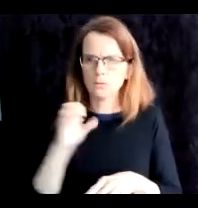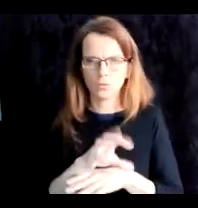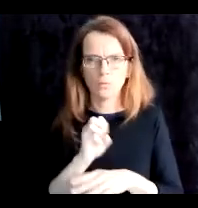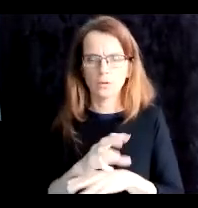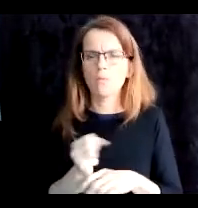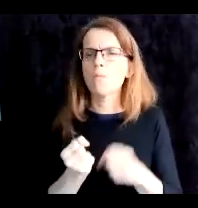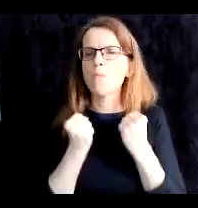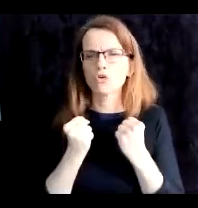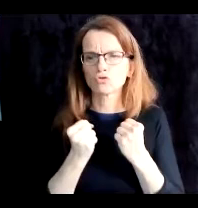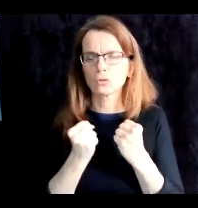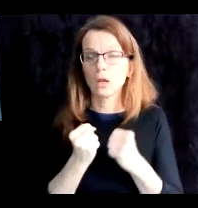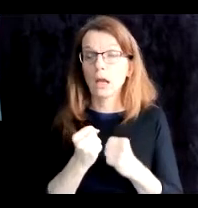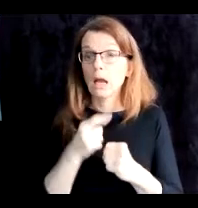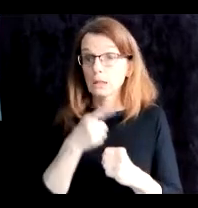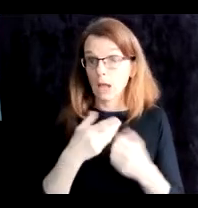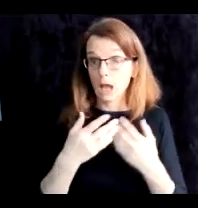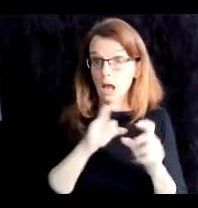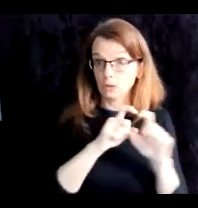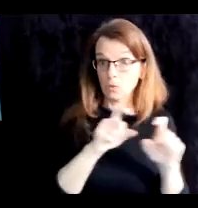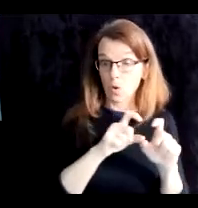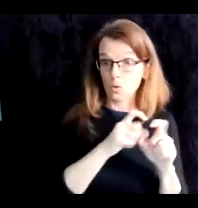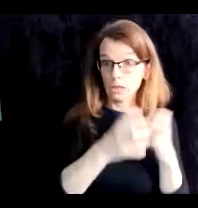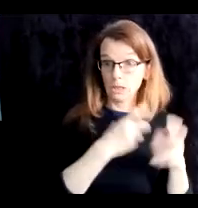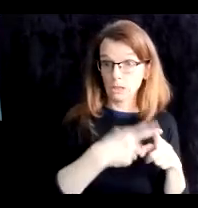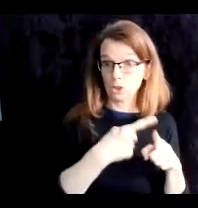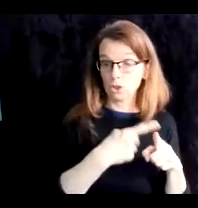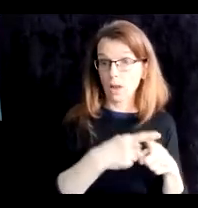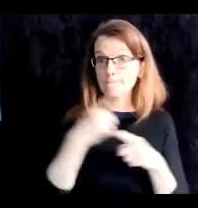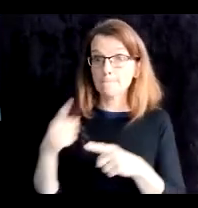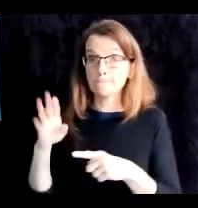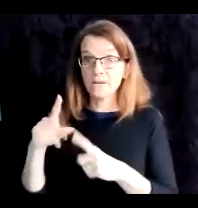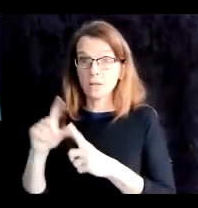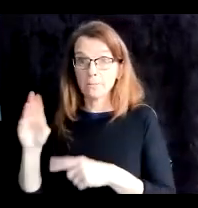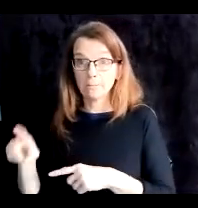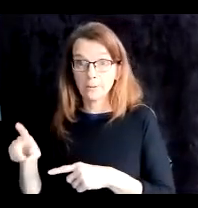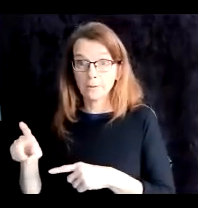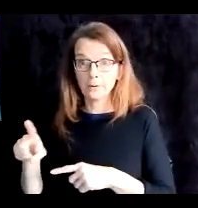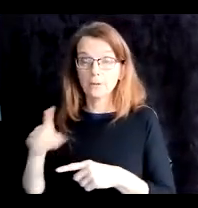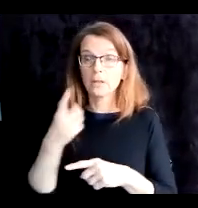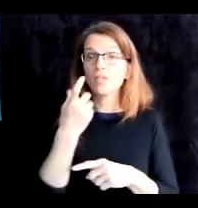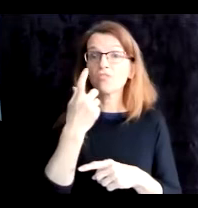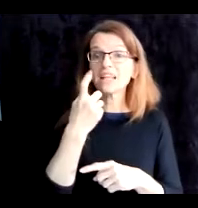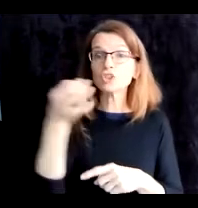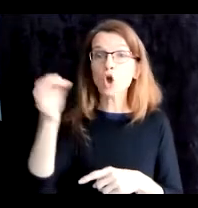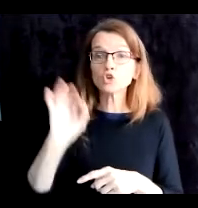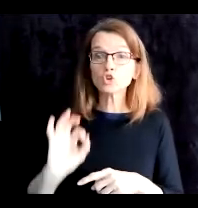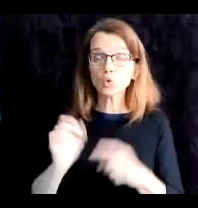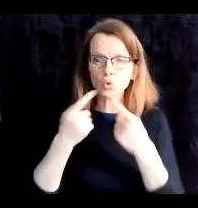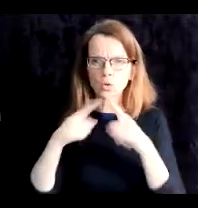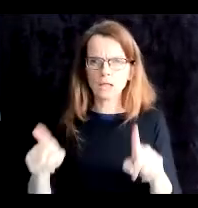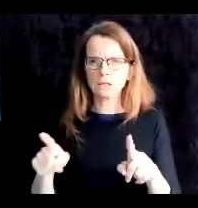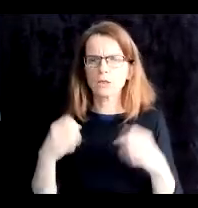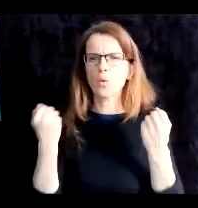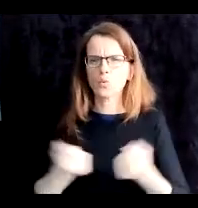is more than 200%. So what kind of economic development and democracy is possible under the circumstances? So